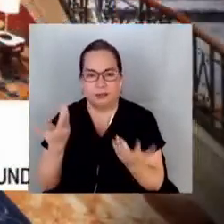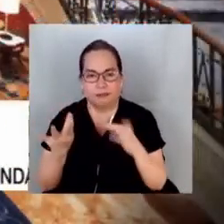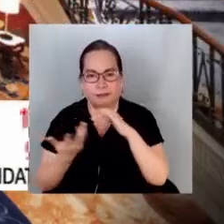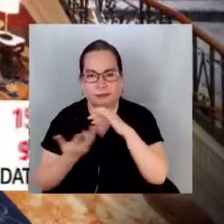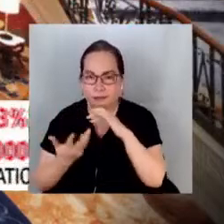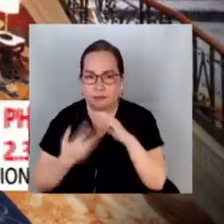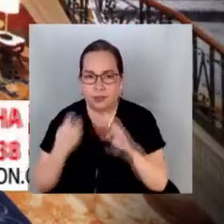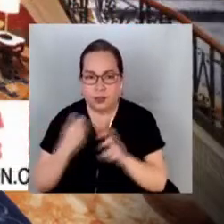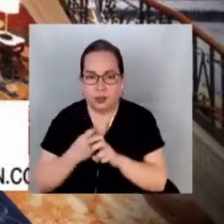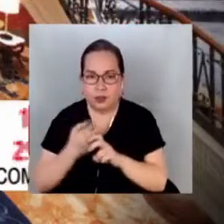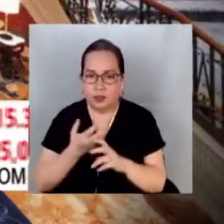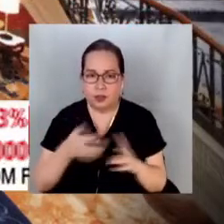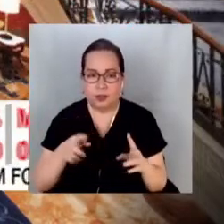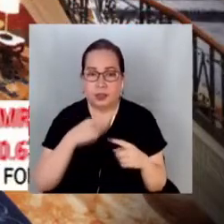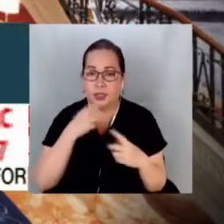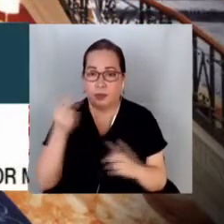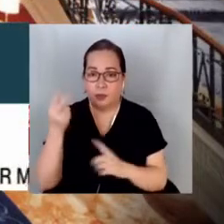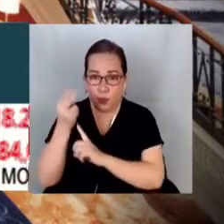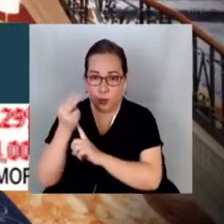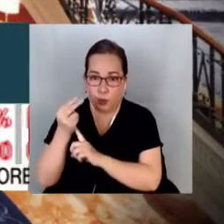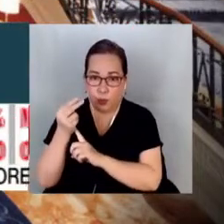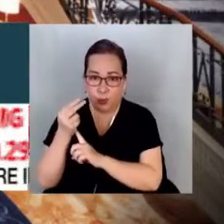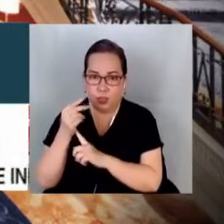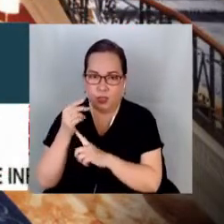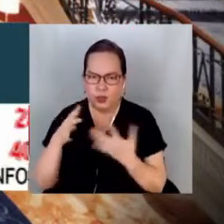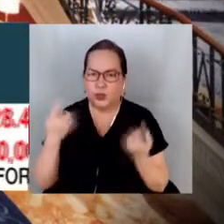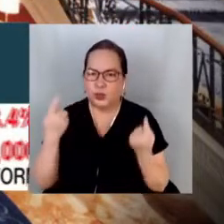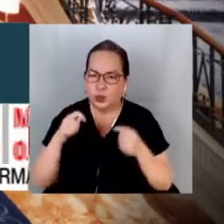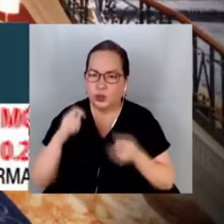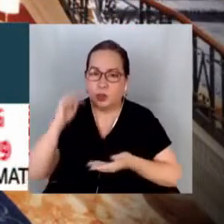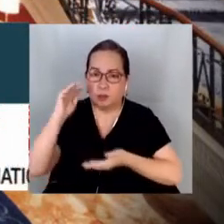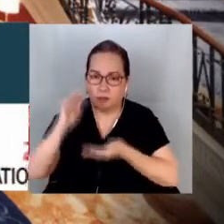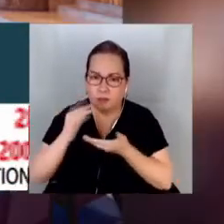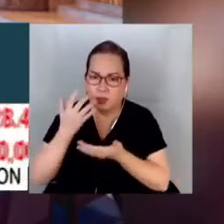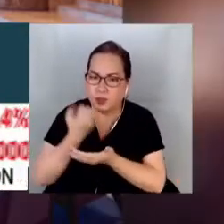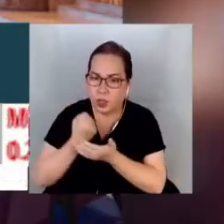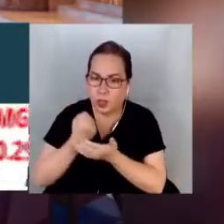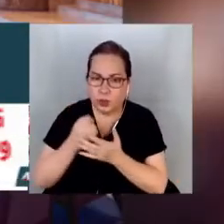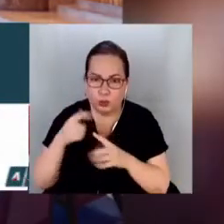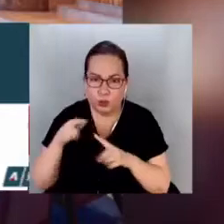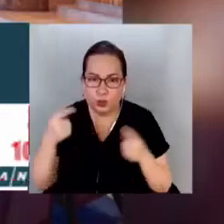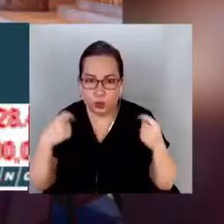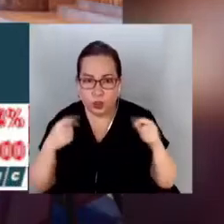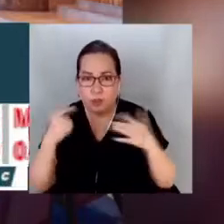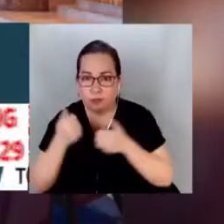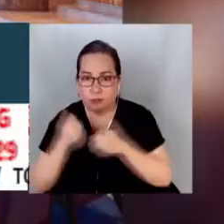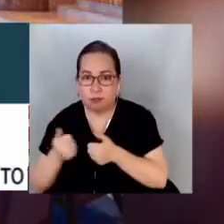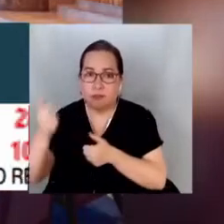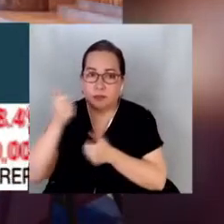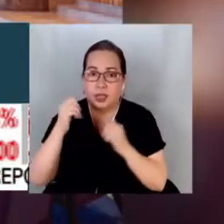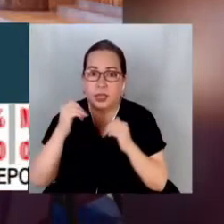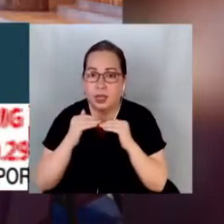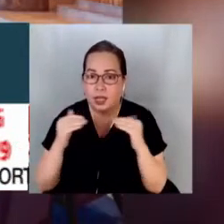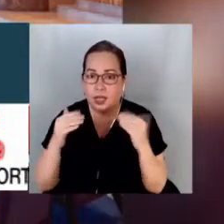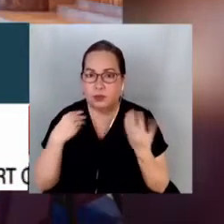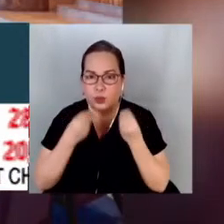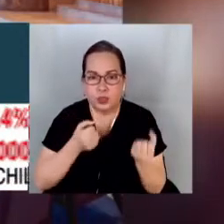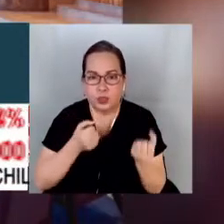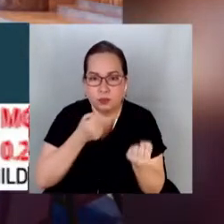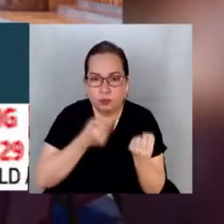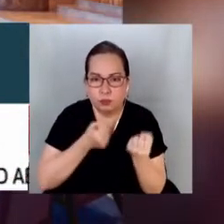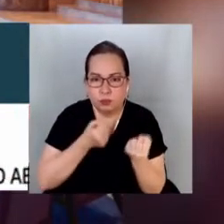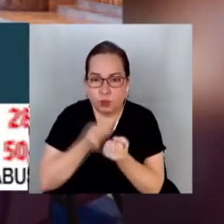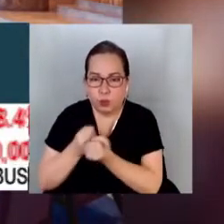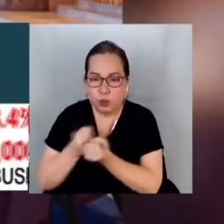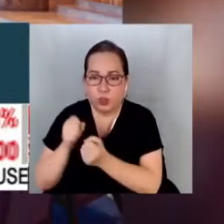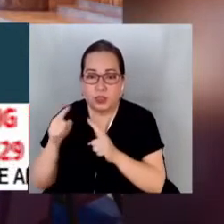industry. The hotel says it has implemented salary reductions at the management level and provided assistance to its rank-and-file